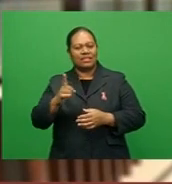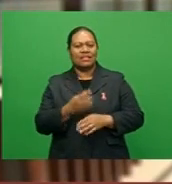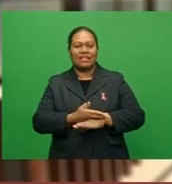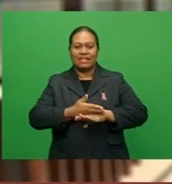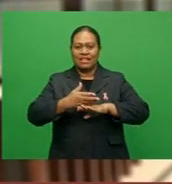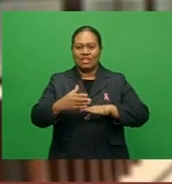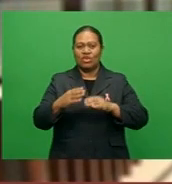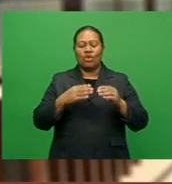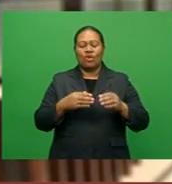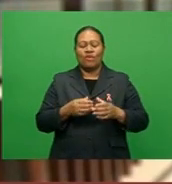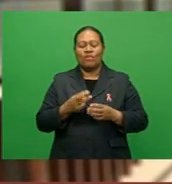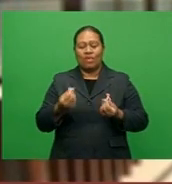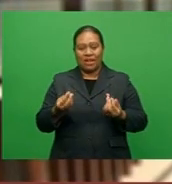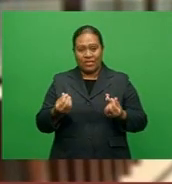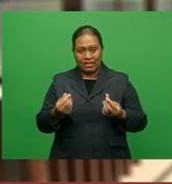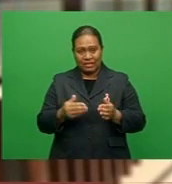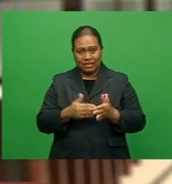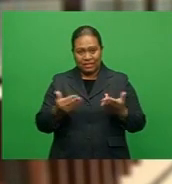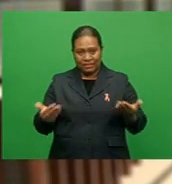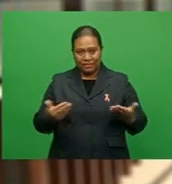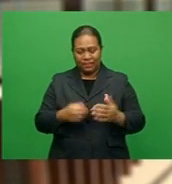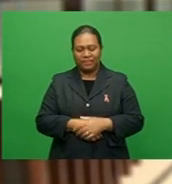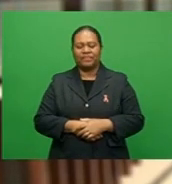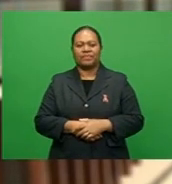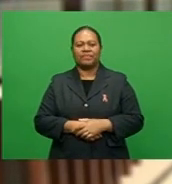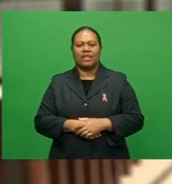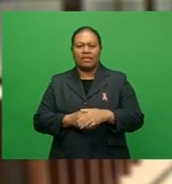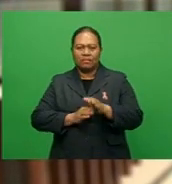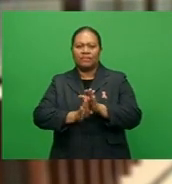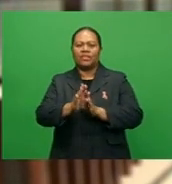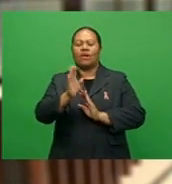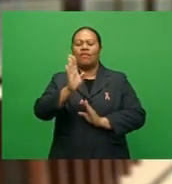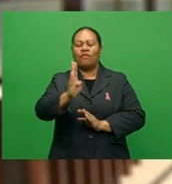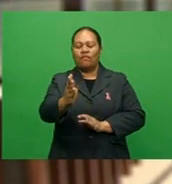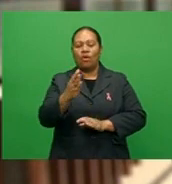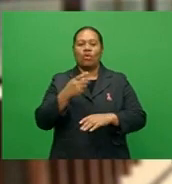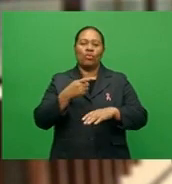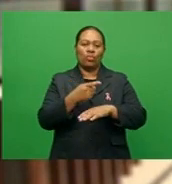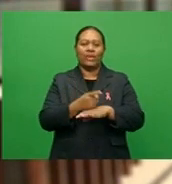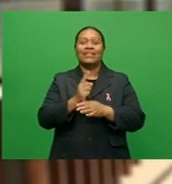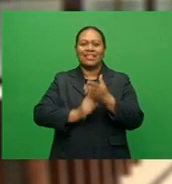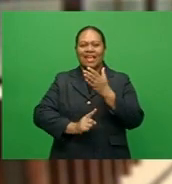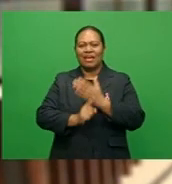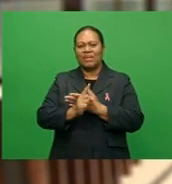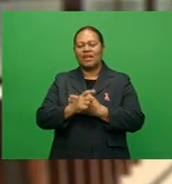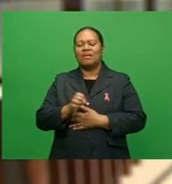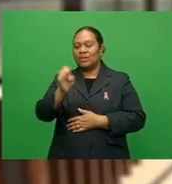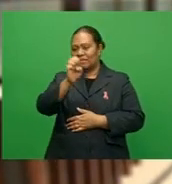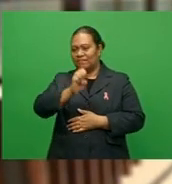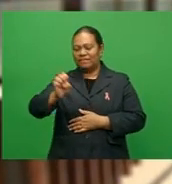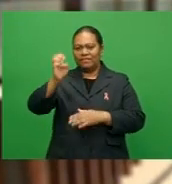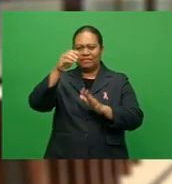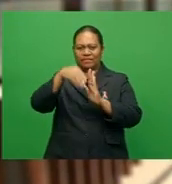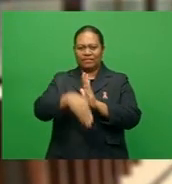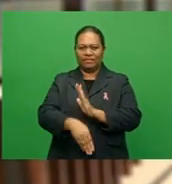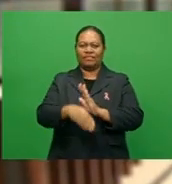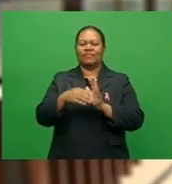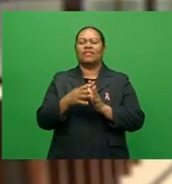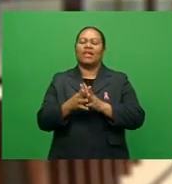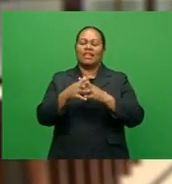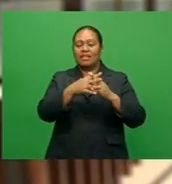currency market, the US dollar index rose to a 4-week high overnight due to euro's decline and US